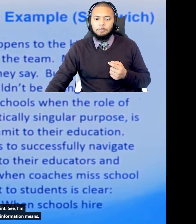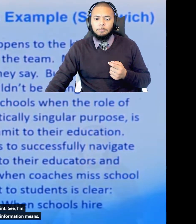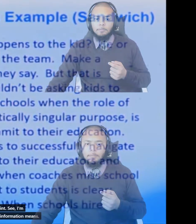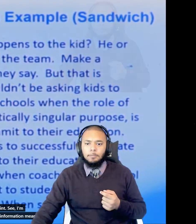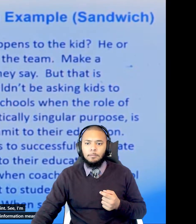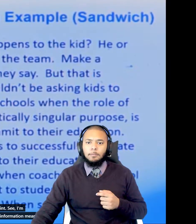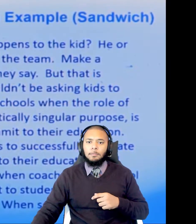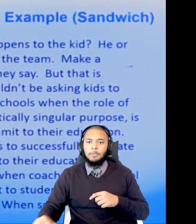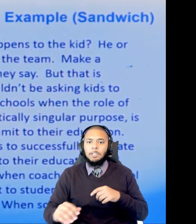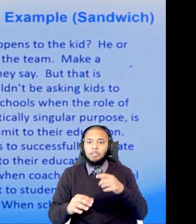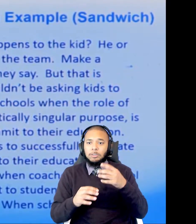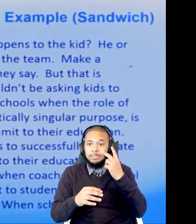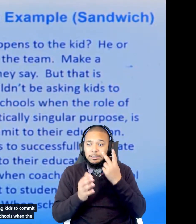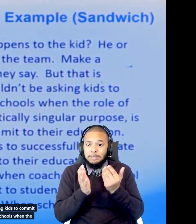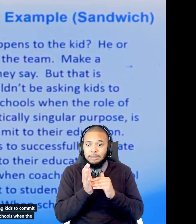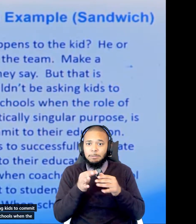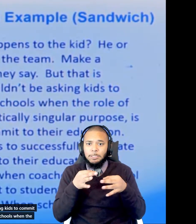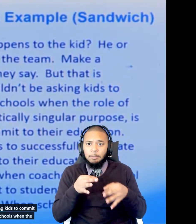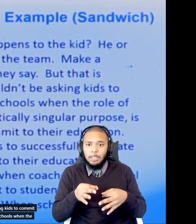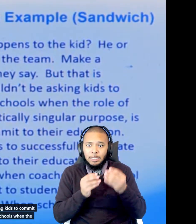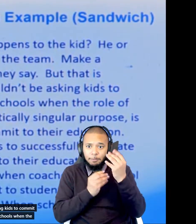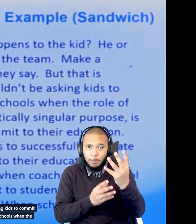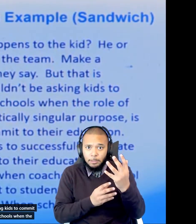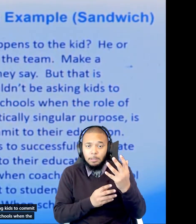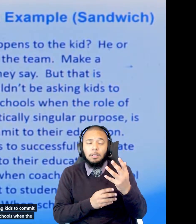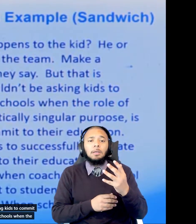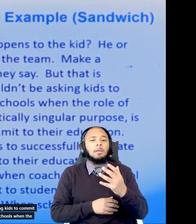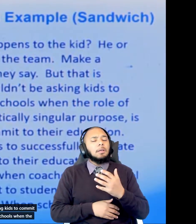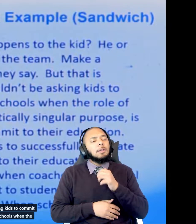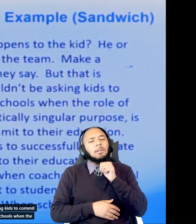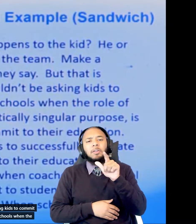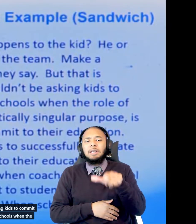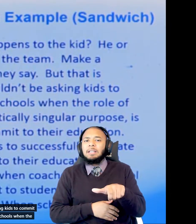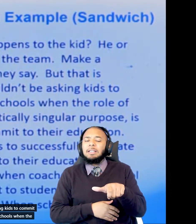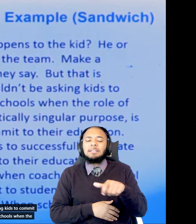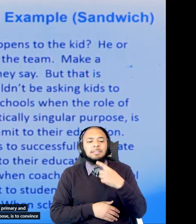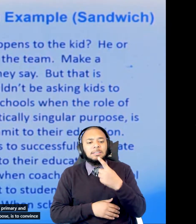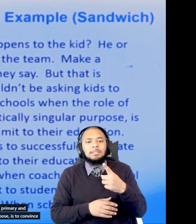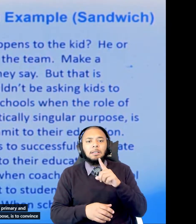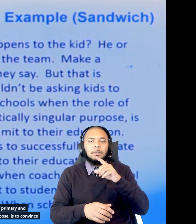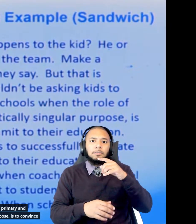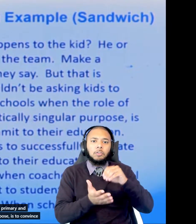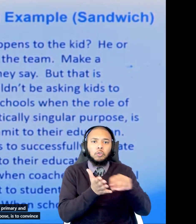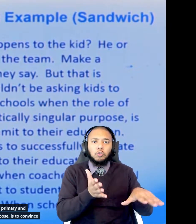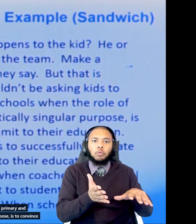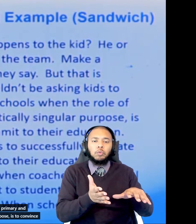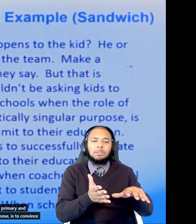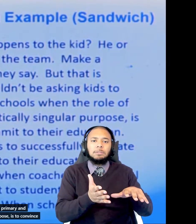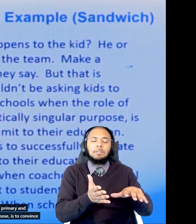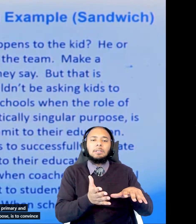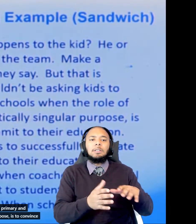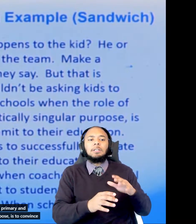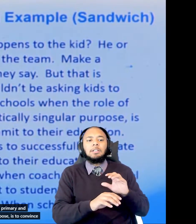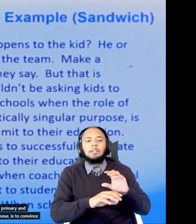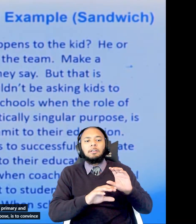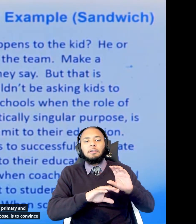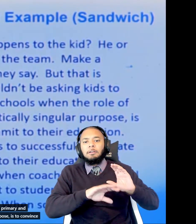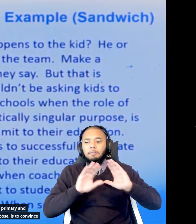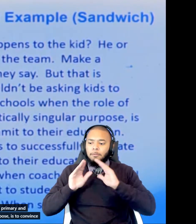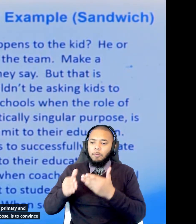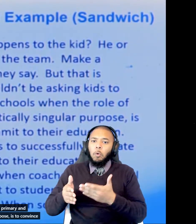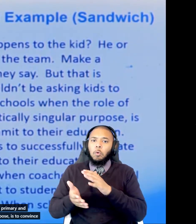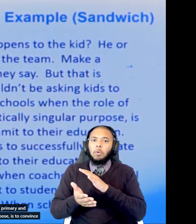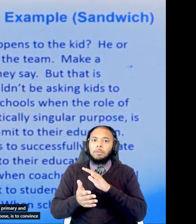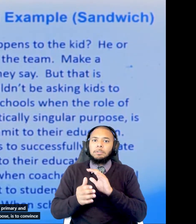what all this information means. We shouldn't be asking kids to commit to a sport through schools when the role of school, its primary and practically